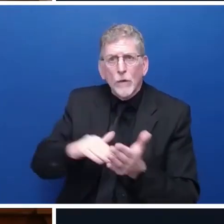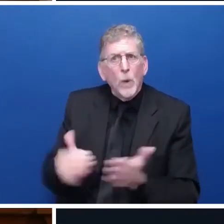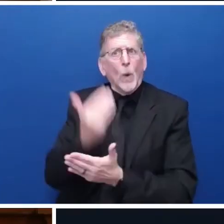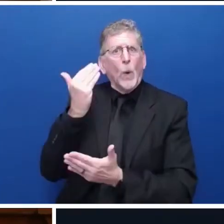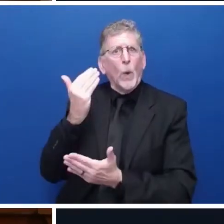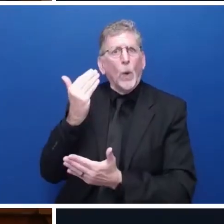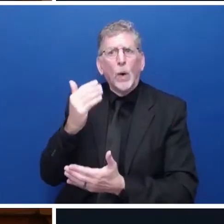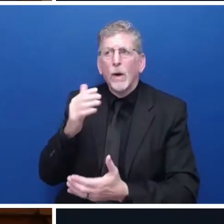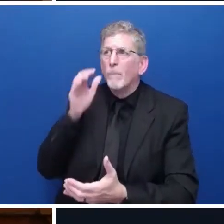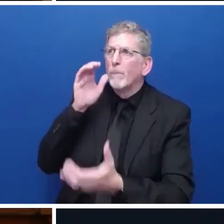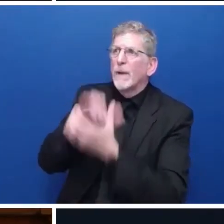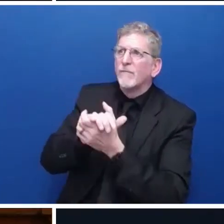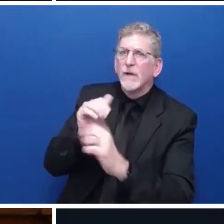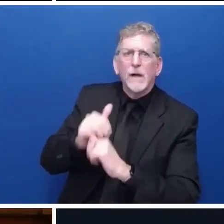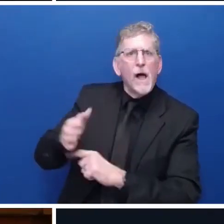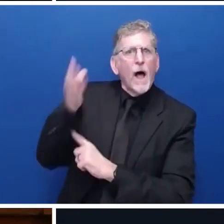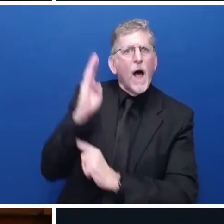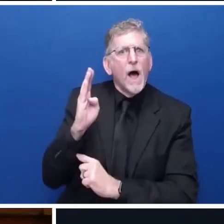Tremendous renewal.